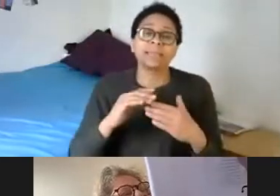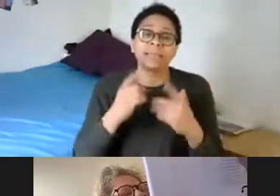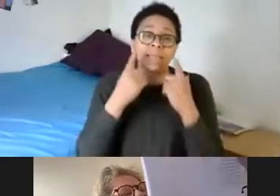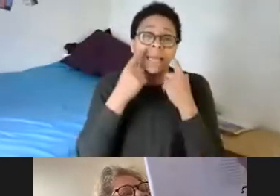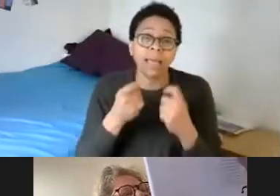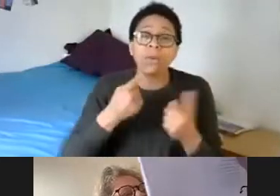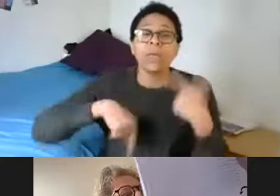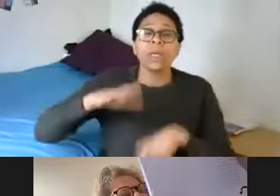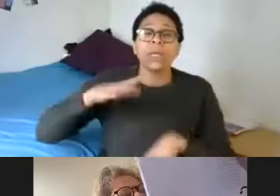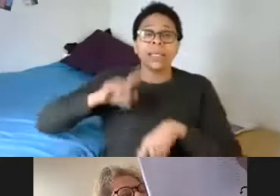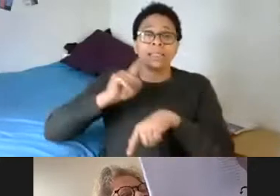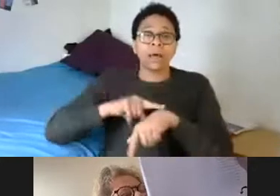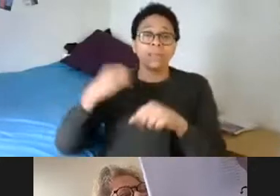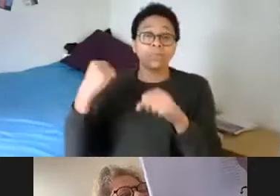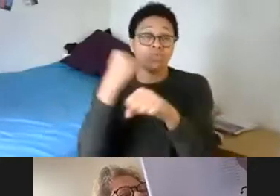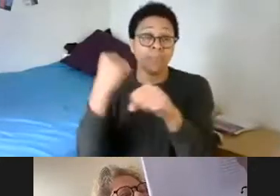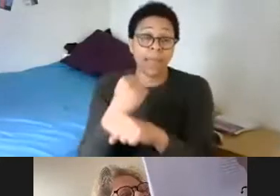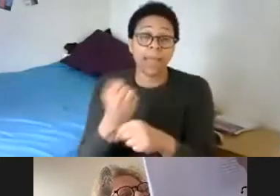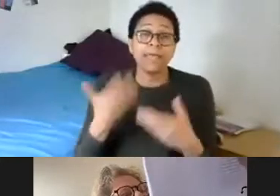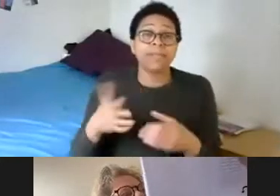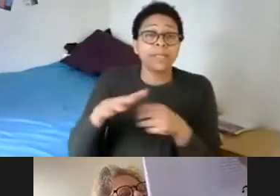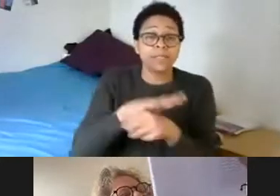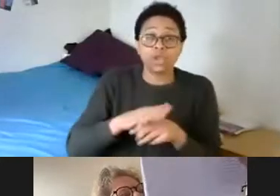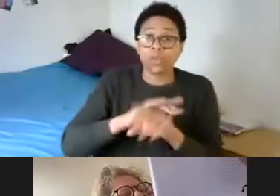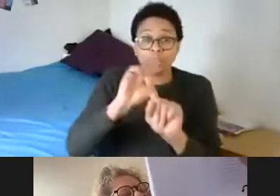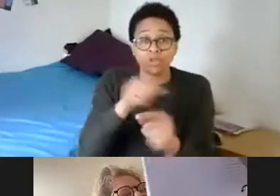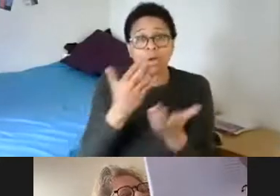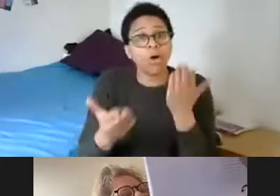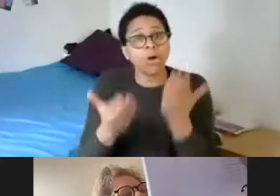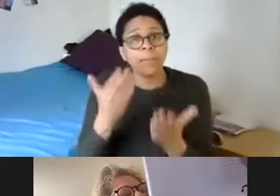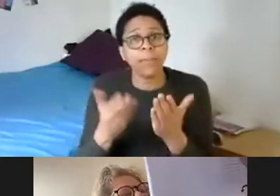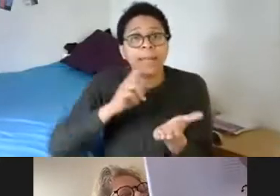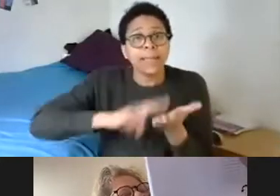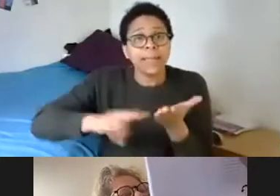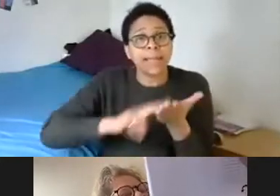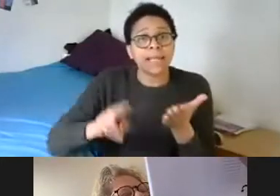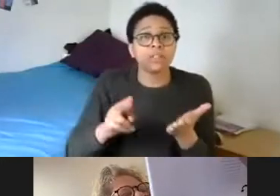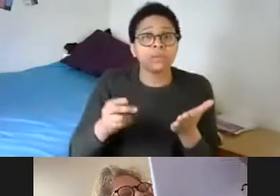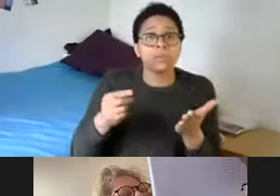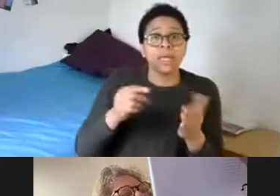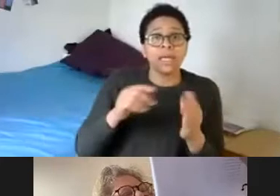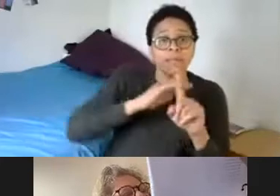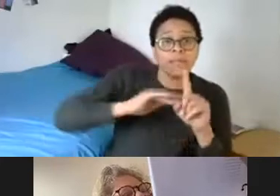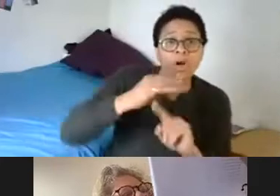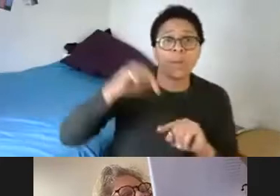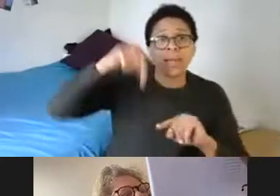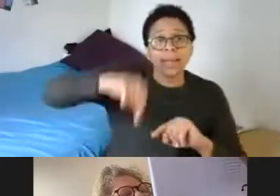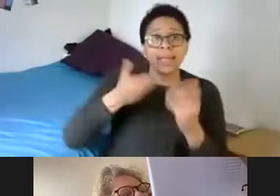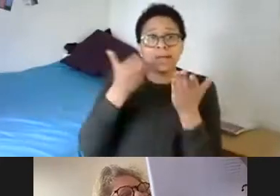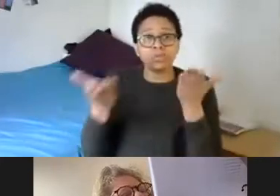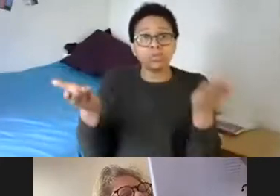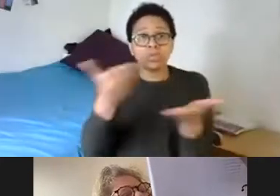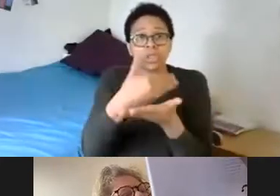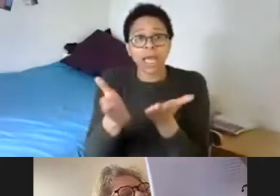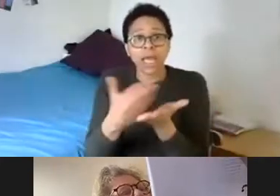to repair. This situation is beyond compare. Nature and environment here to share. We should make the most of